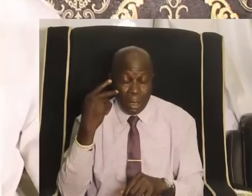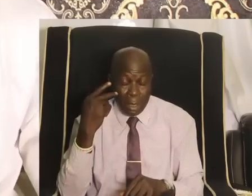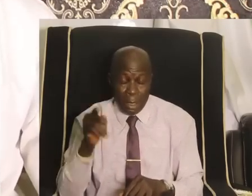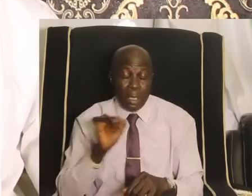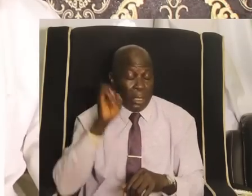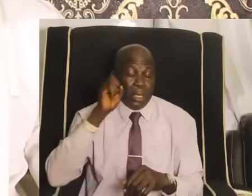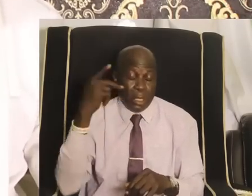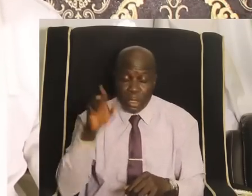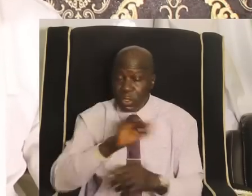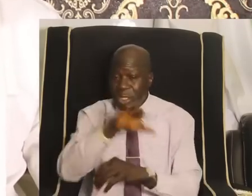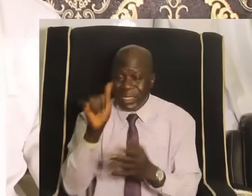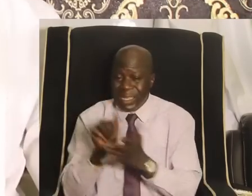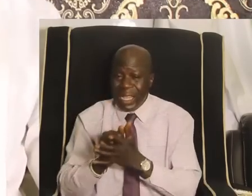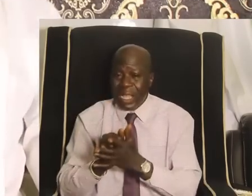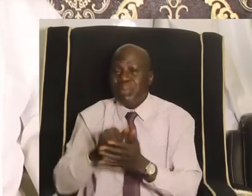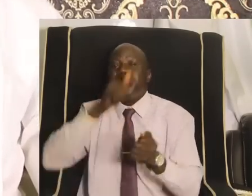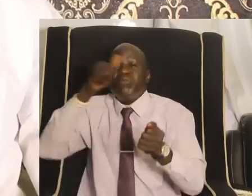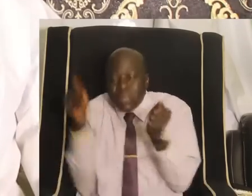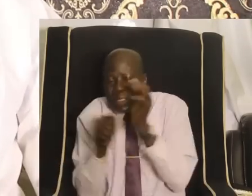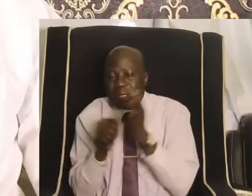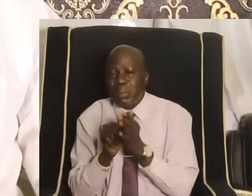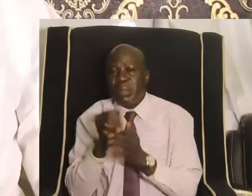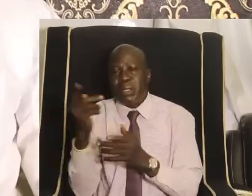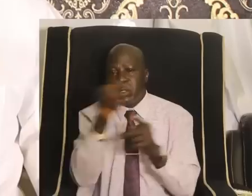When he doesn't have wife then.